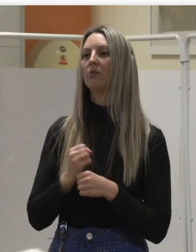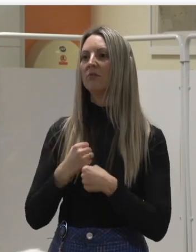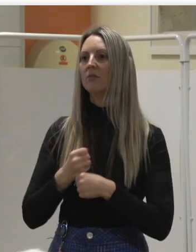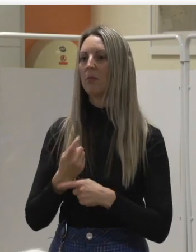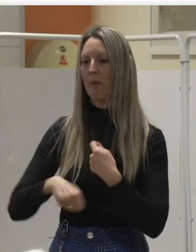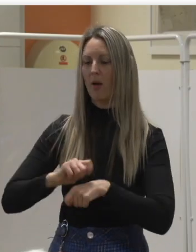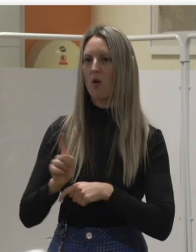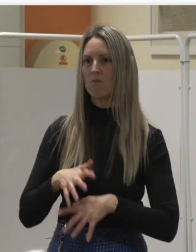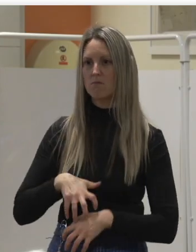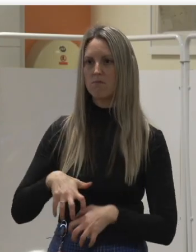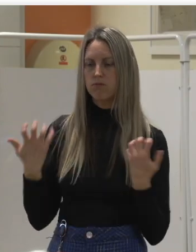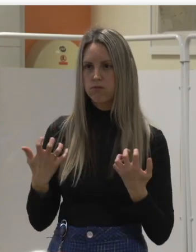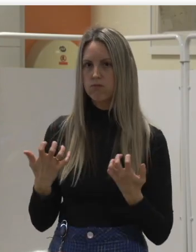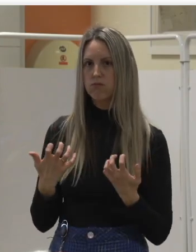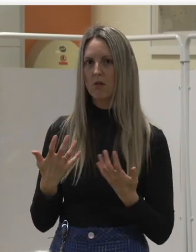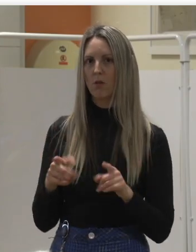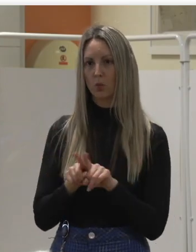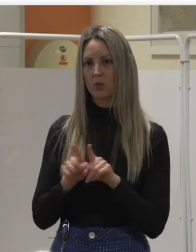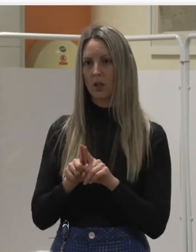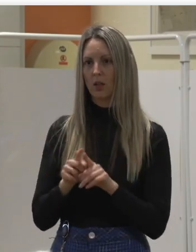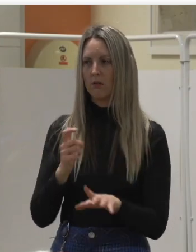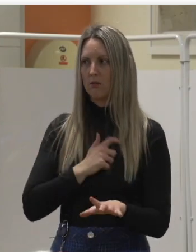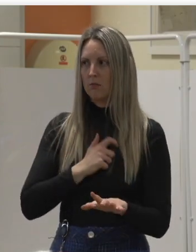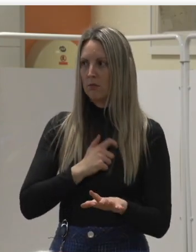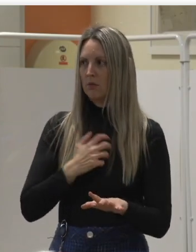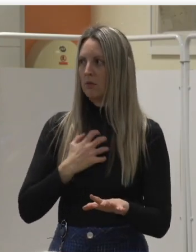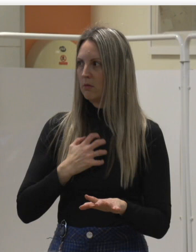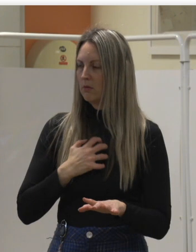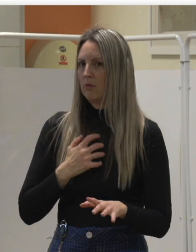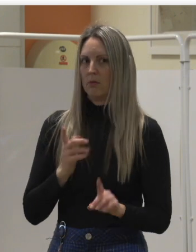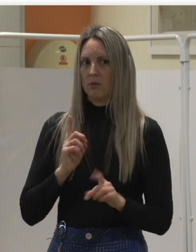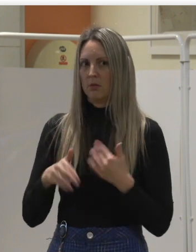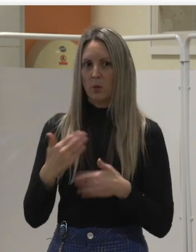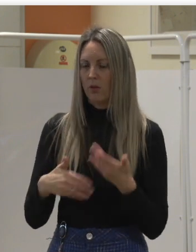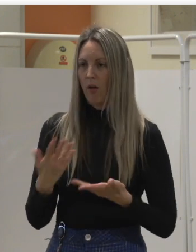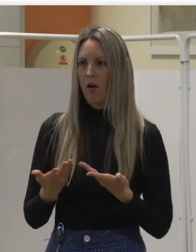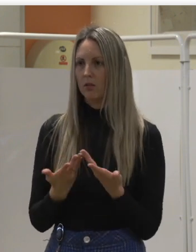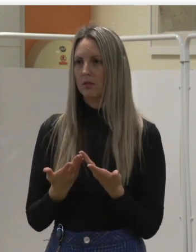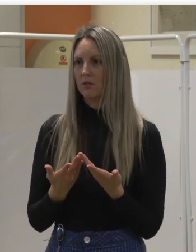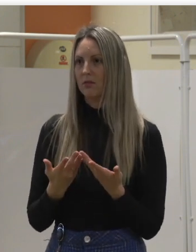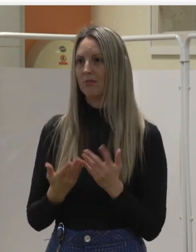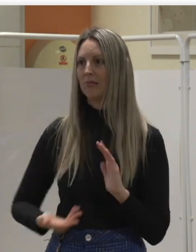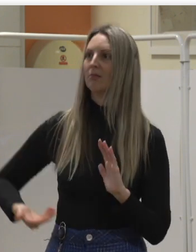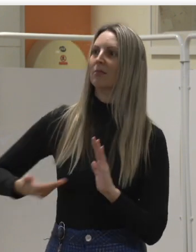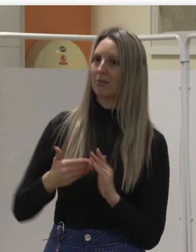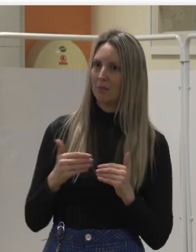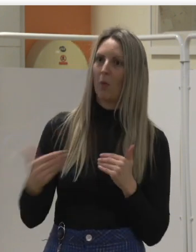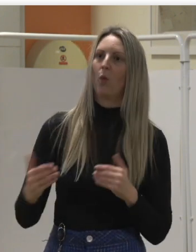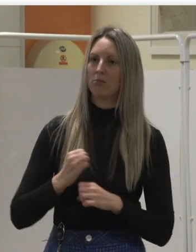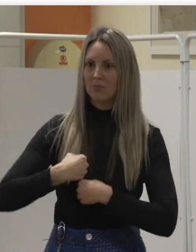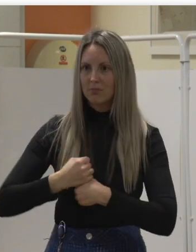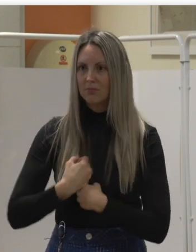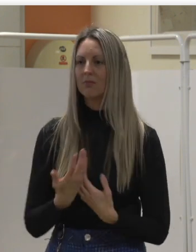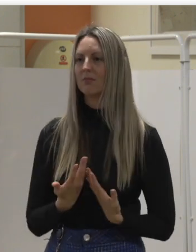and you're also under a lot of fear, and that may spill over and cause a lot of stress to you and also